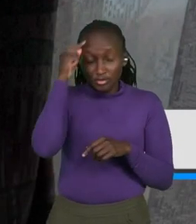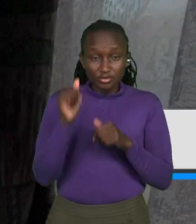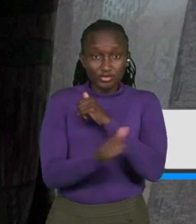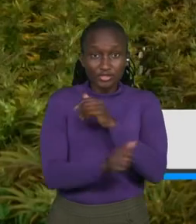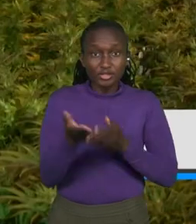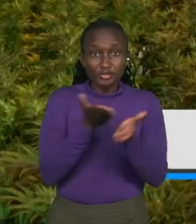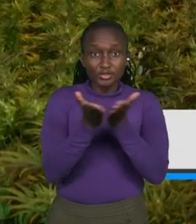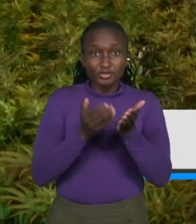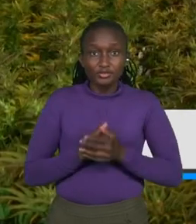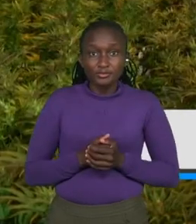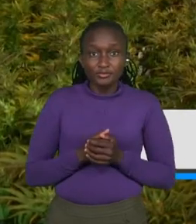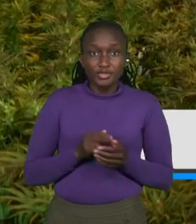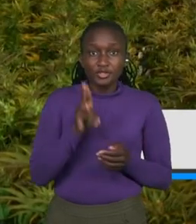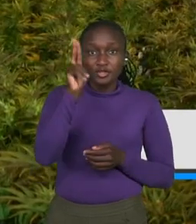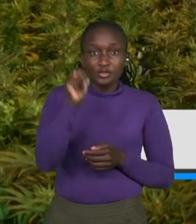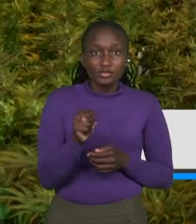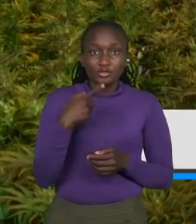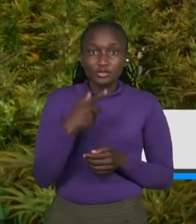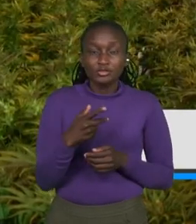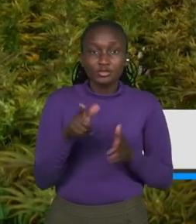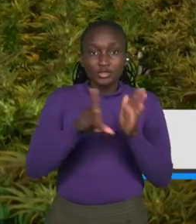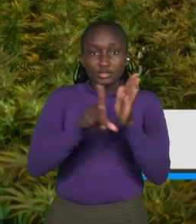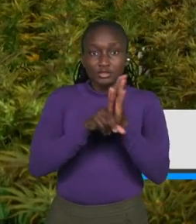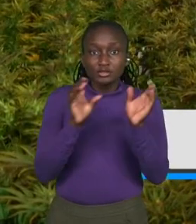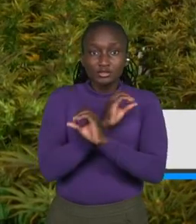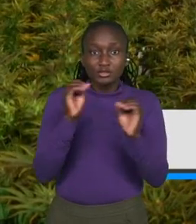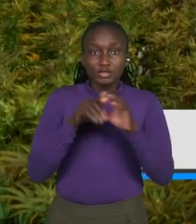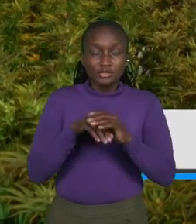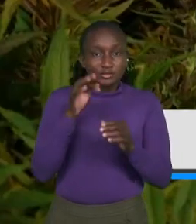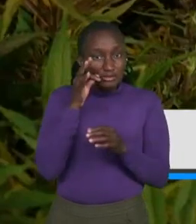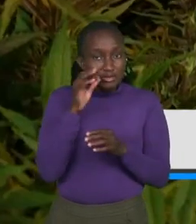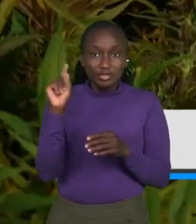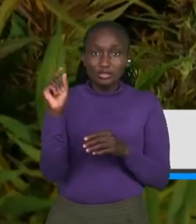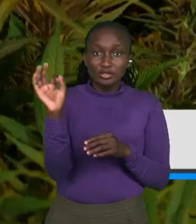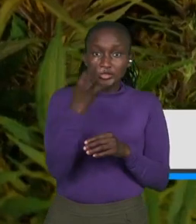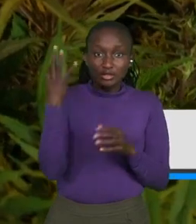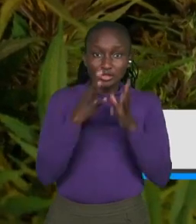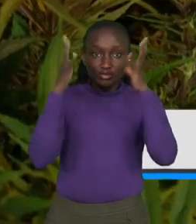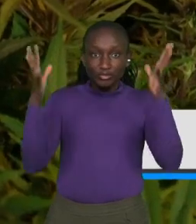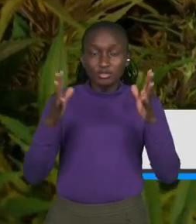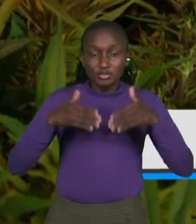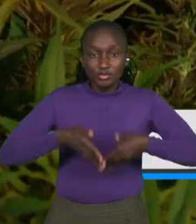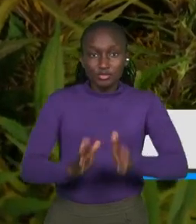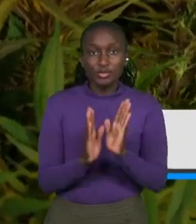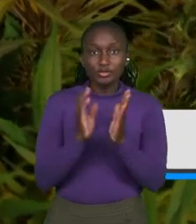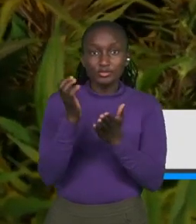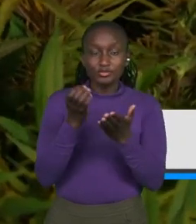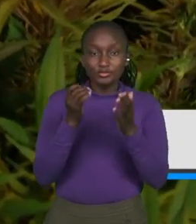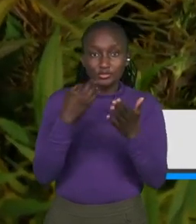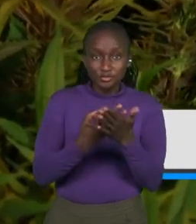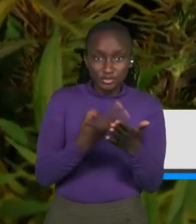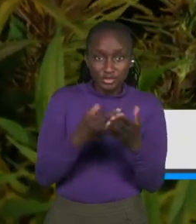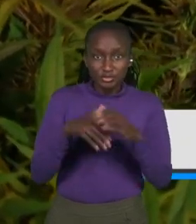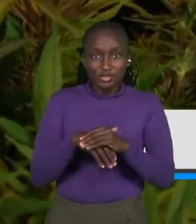smuggling. The UN estimates that the illegal trafficking of cannabis is the third largest form of income in Lesotho over the